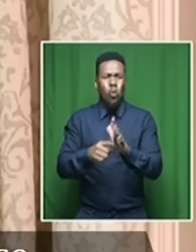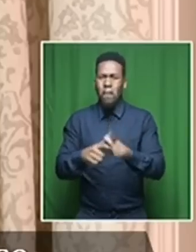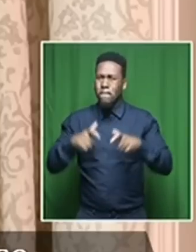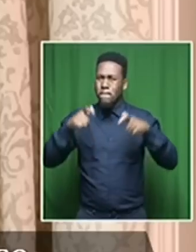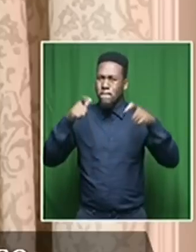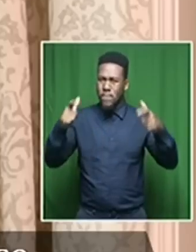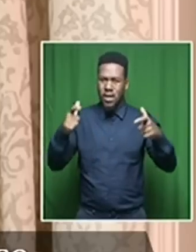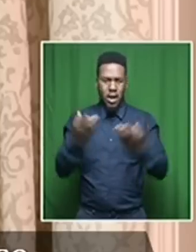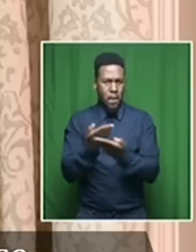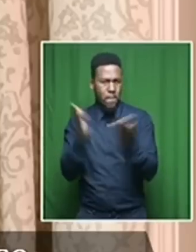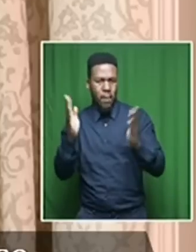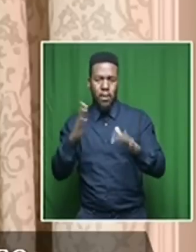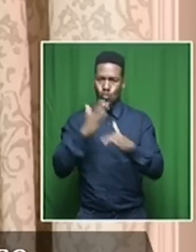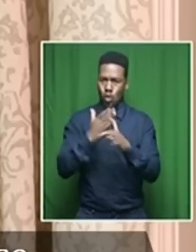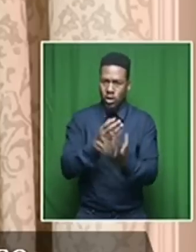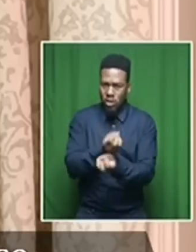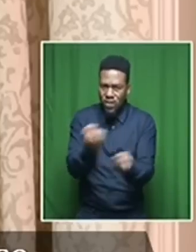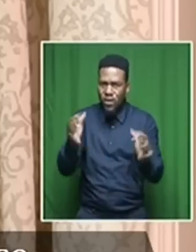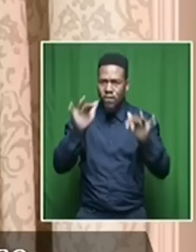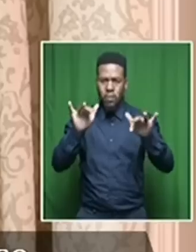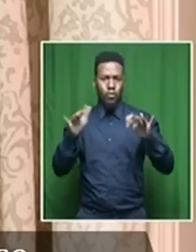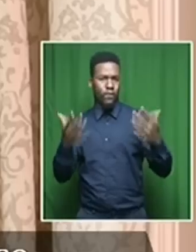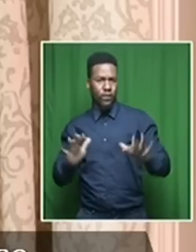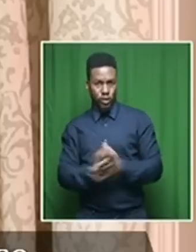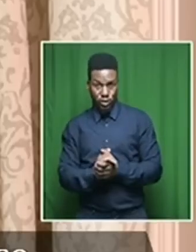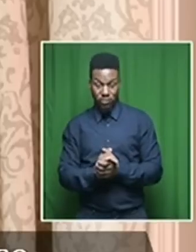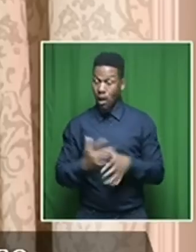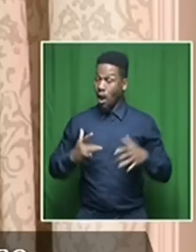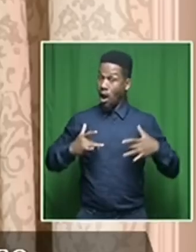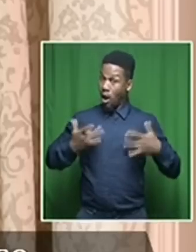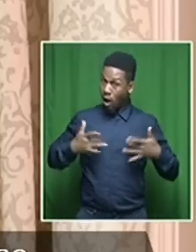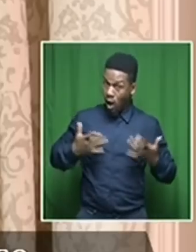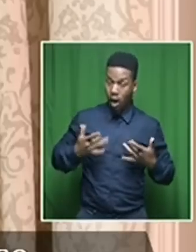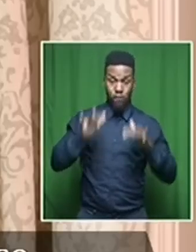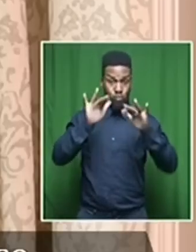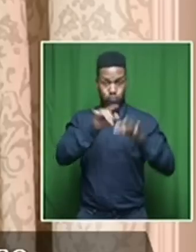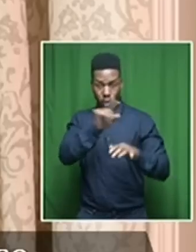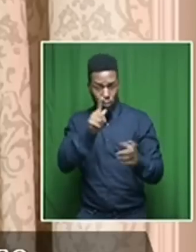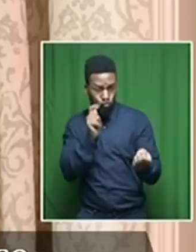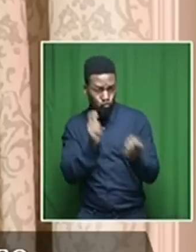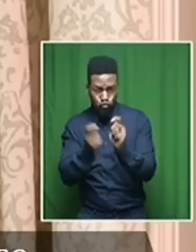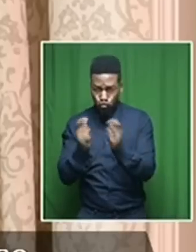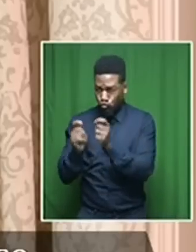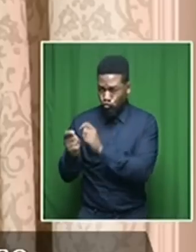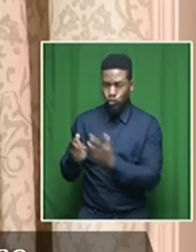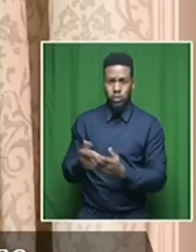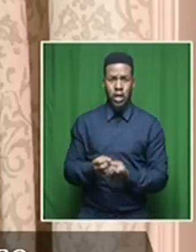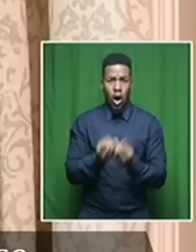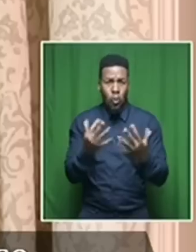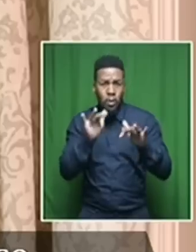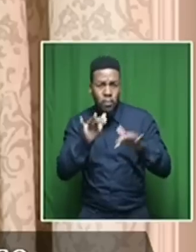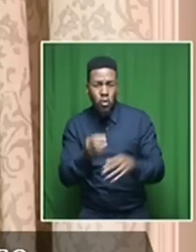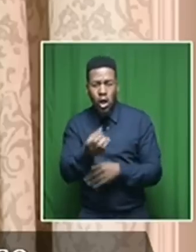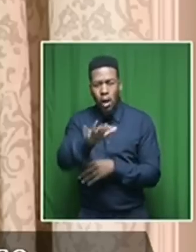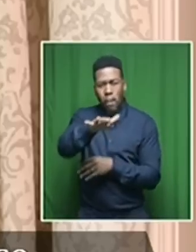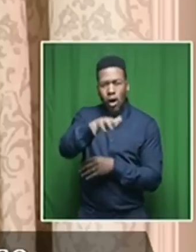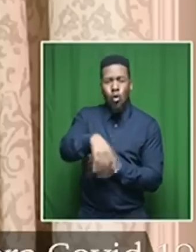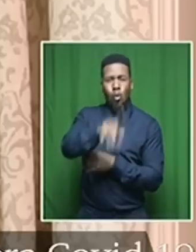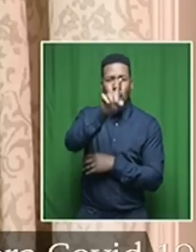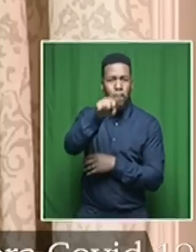our country's history. It has provided life-changing opportunities to more than 1.2 million unemployed